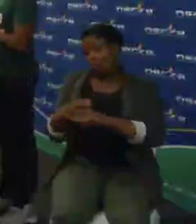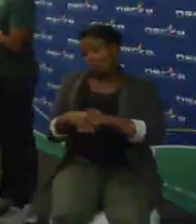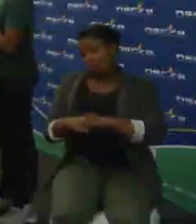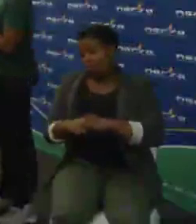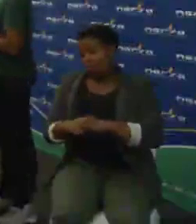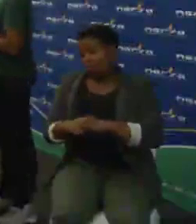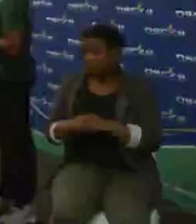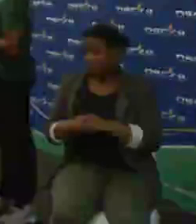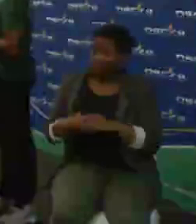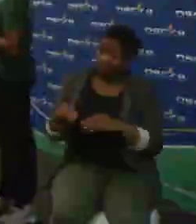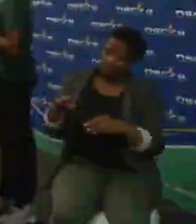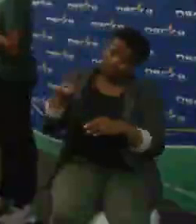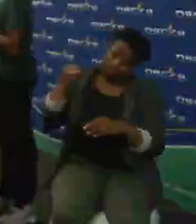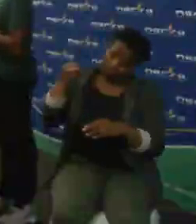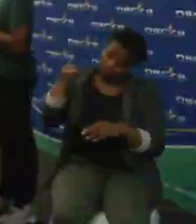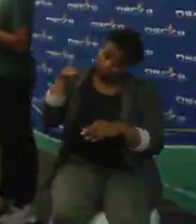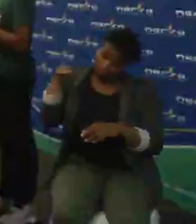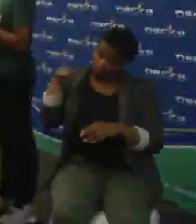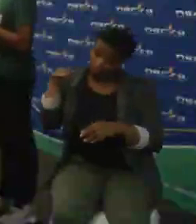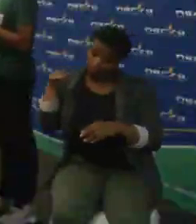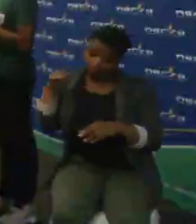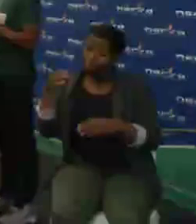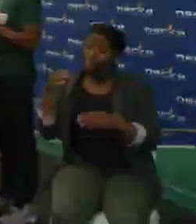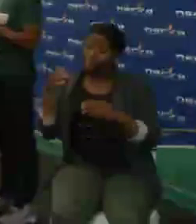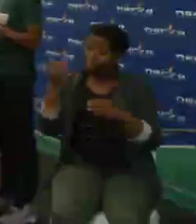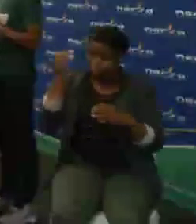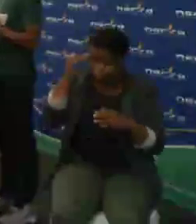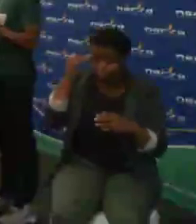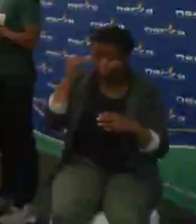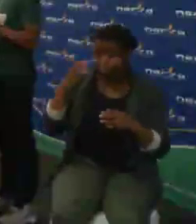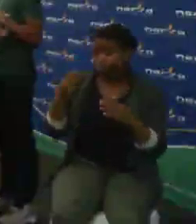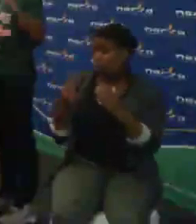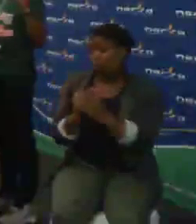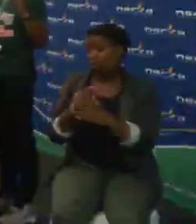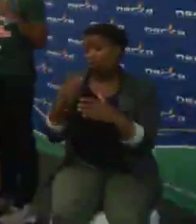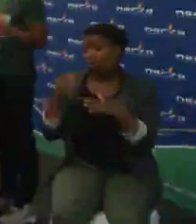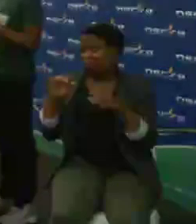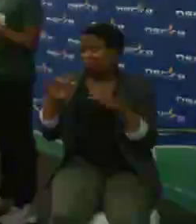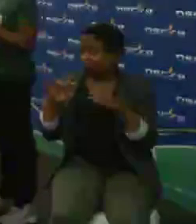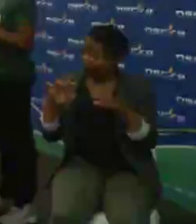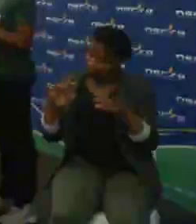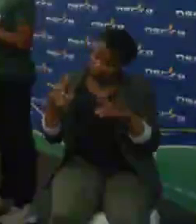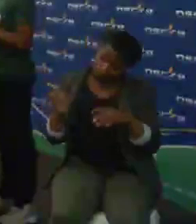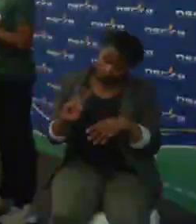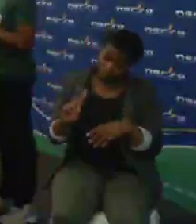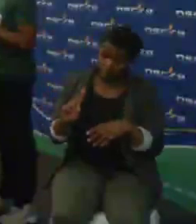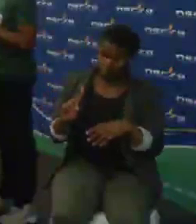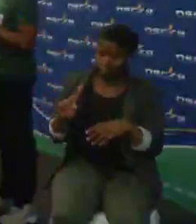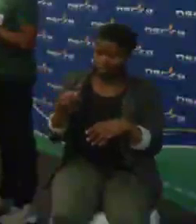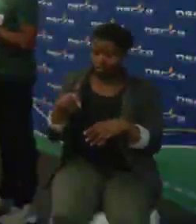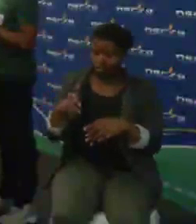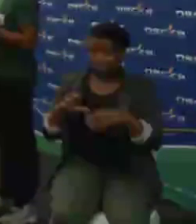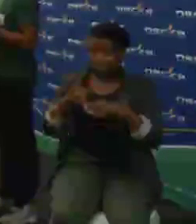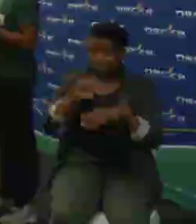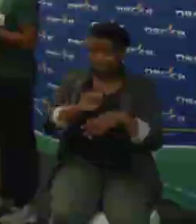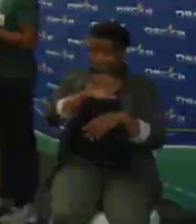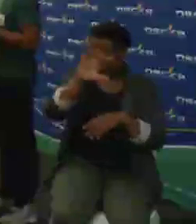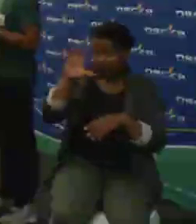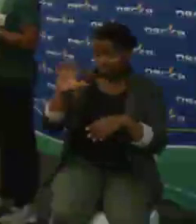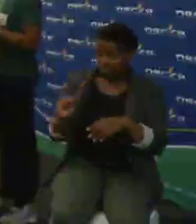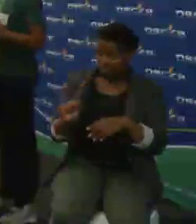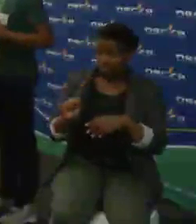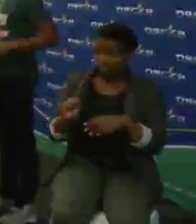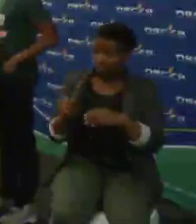In Zimbabwe, we know what happened. And here in South Africa, we know about one of the last protests that happened in Deep South,